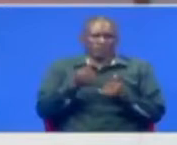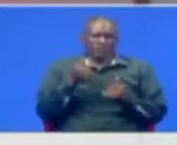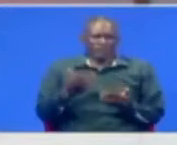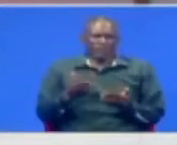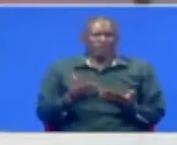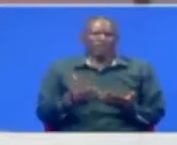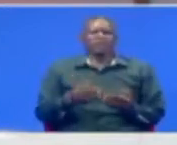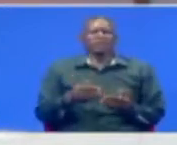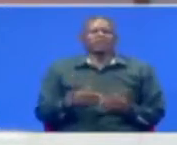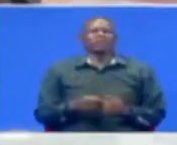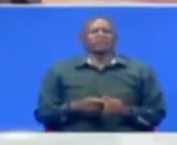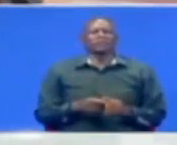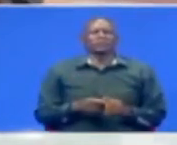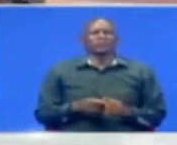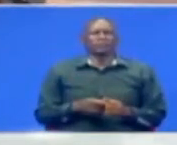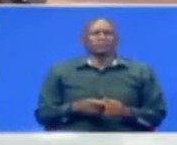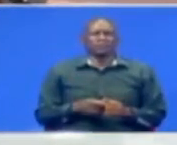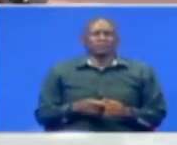up for grabs.